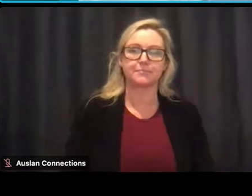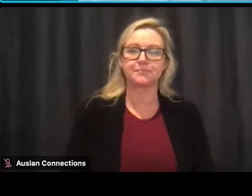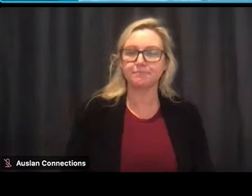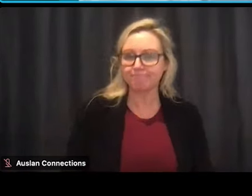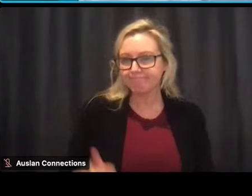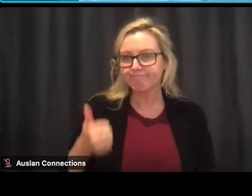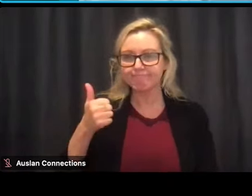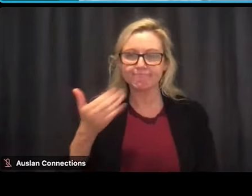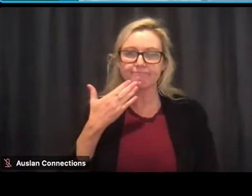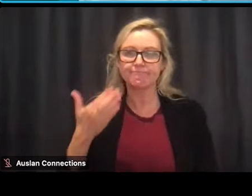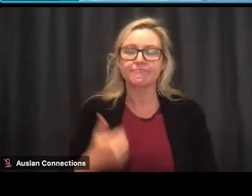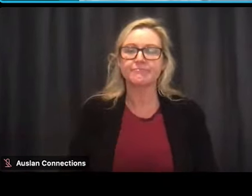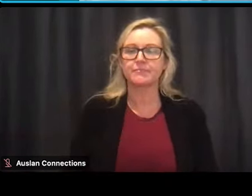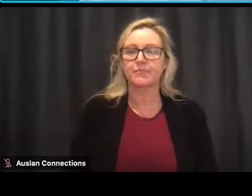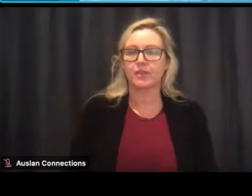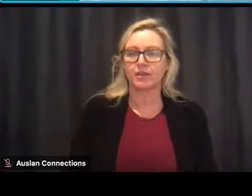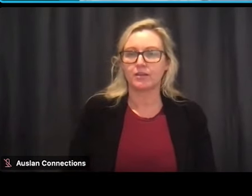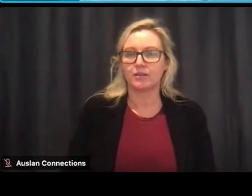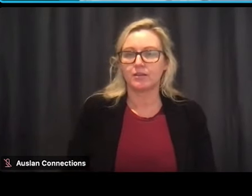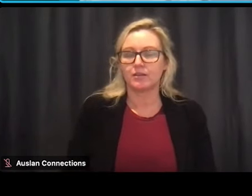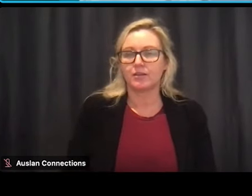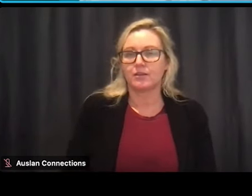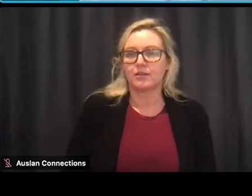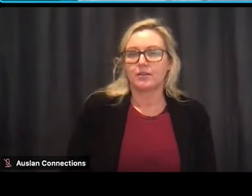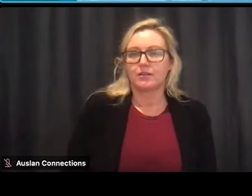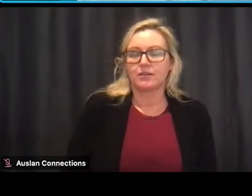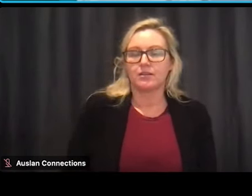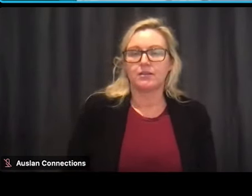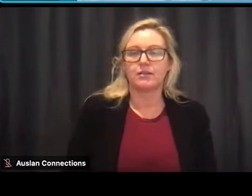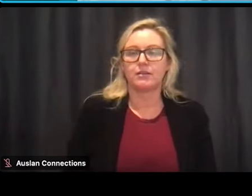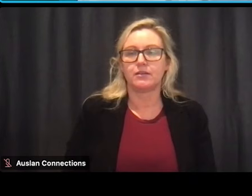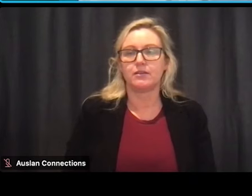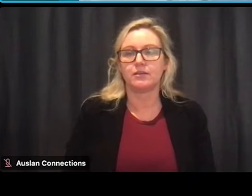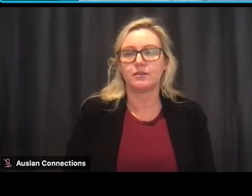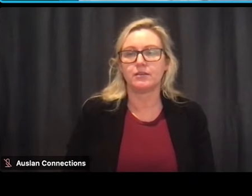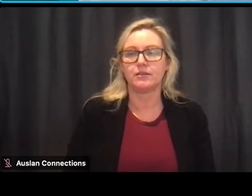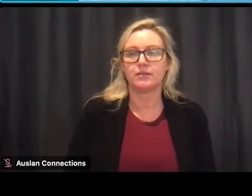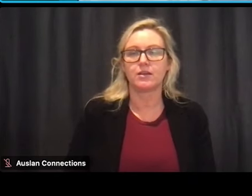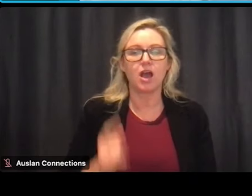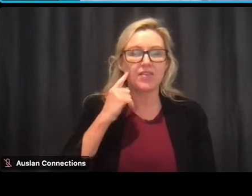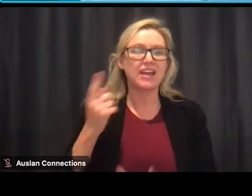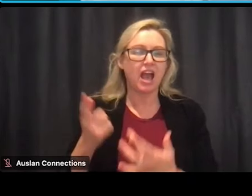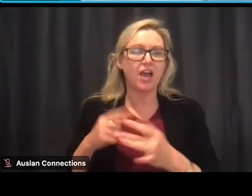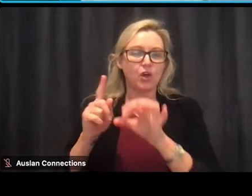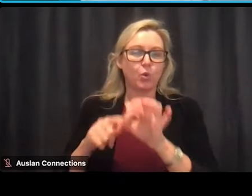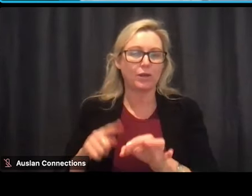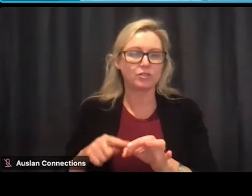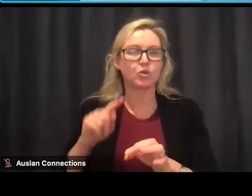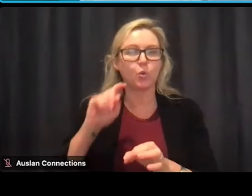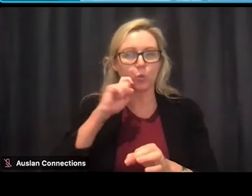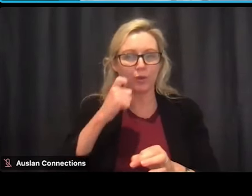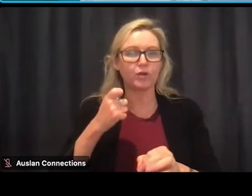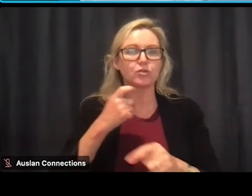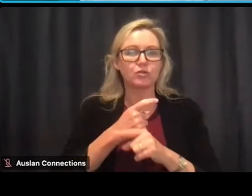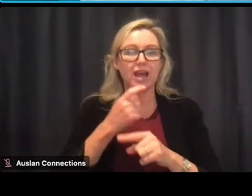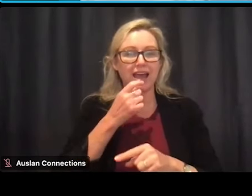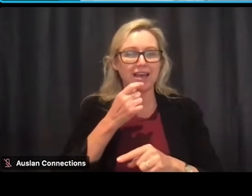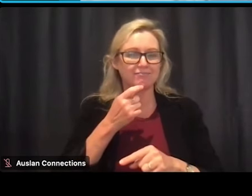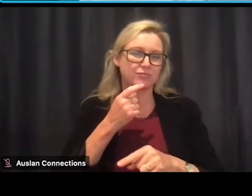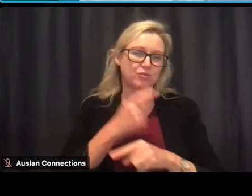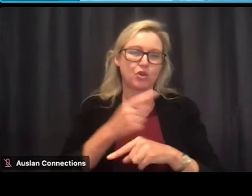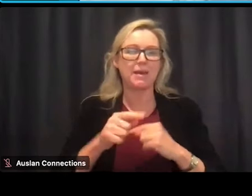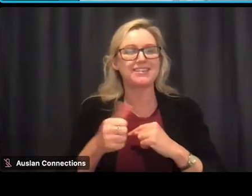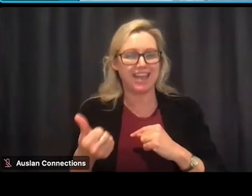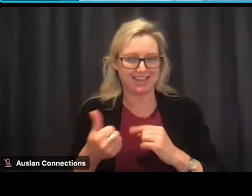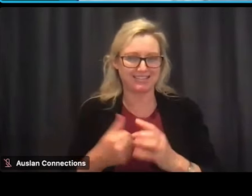suggest you keep moving through the presentations. I think a lot of the other questions go to some of the detail that you're about to go into. Okay, thank you.